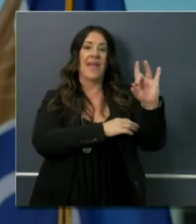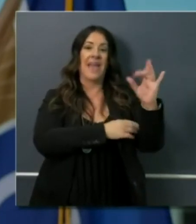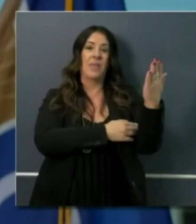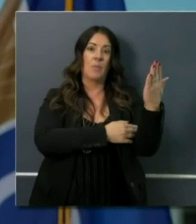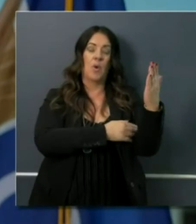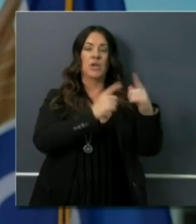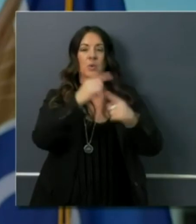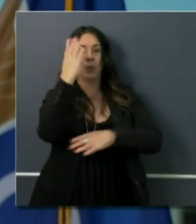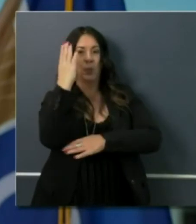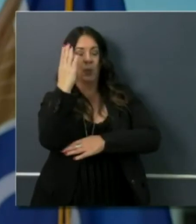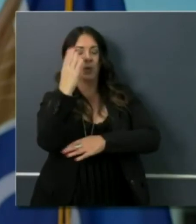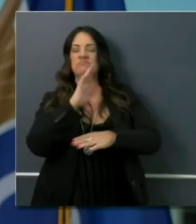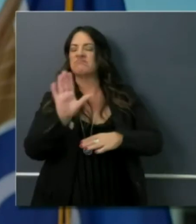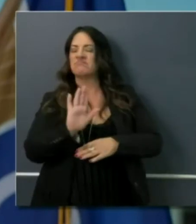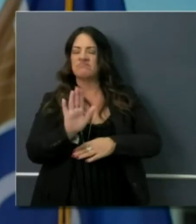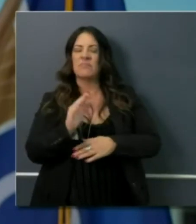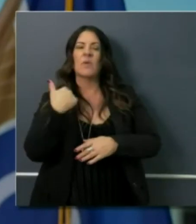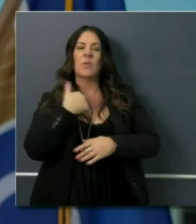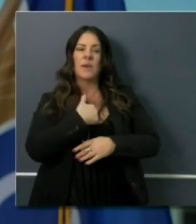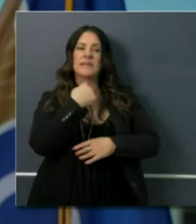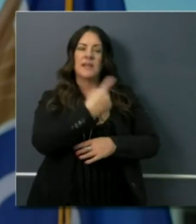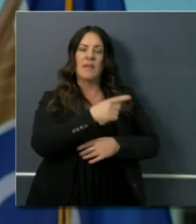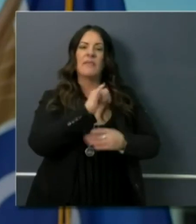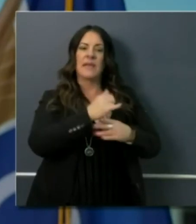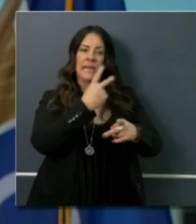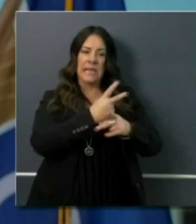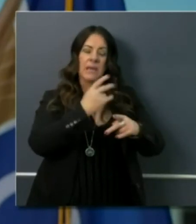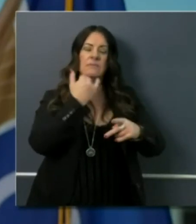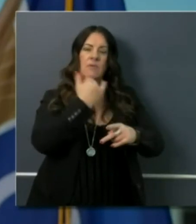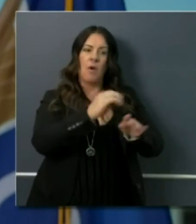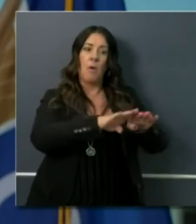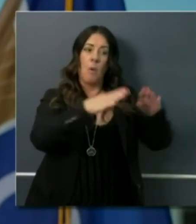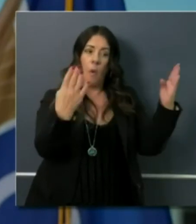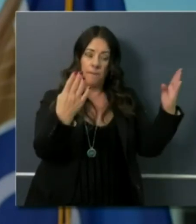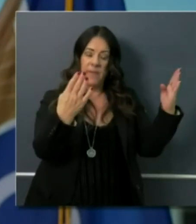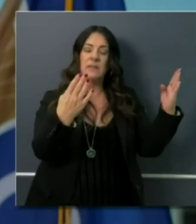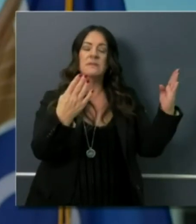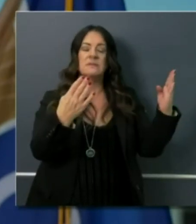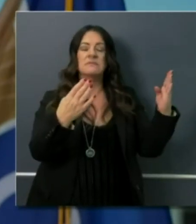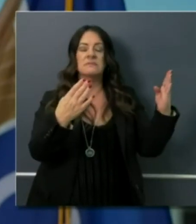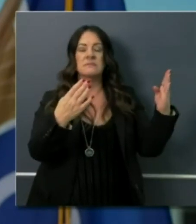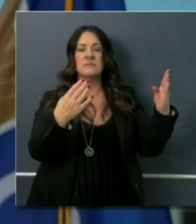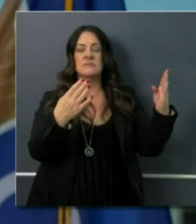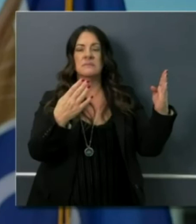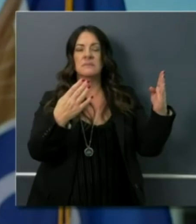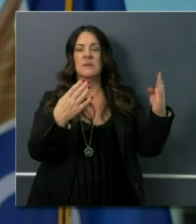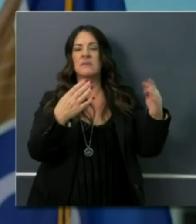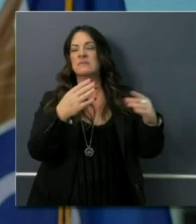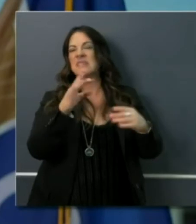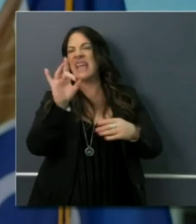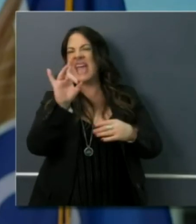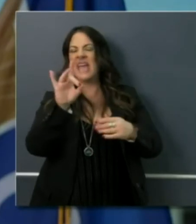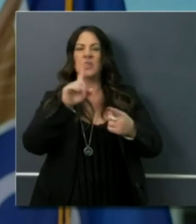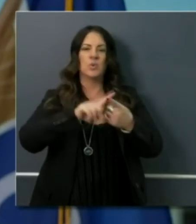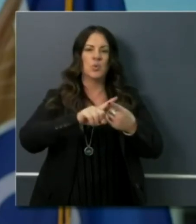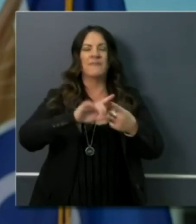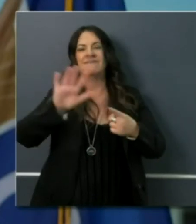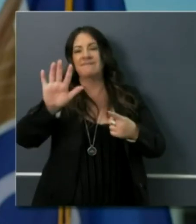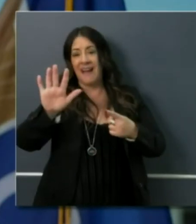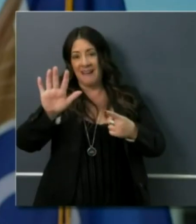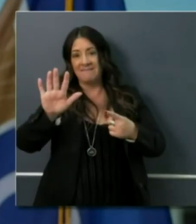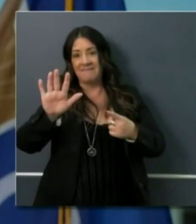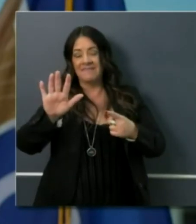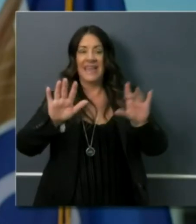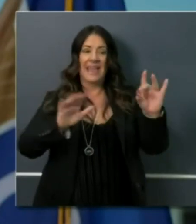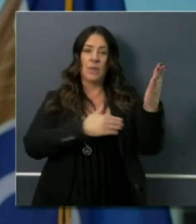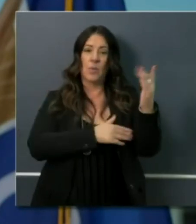noon. We're now expanding those hours. I have directed her to do at least till 5 o'clock, 8